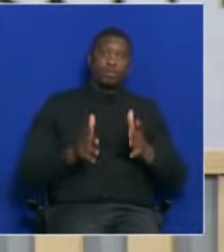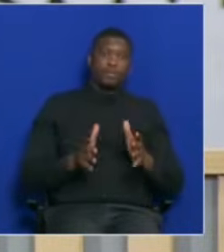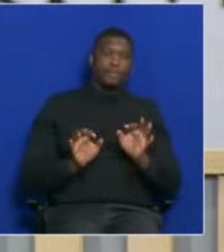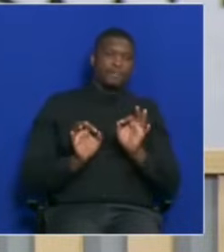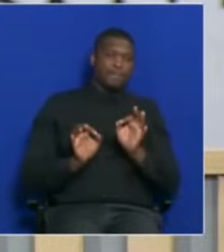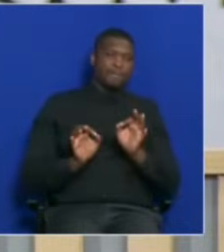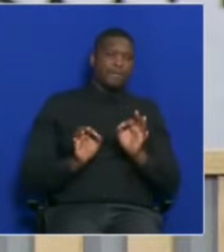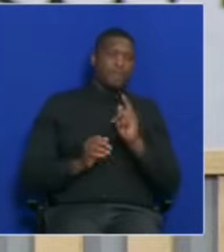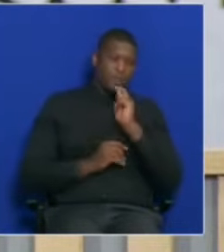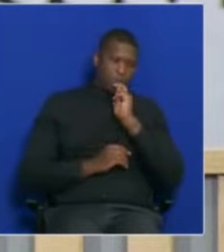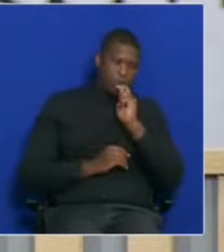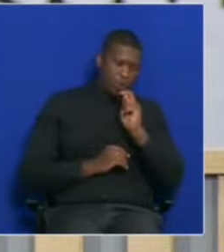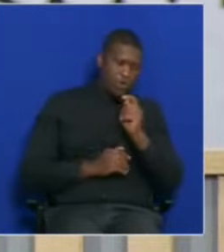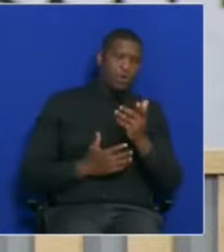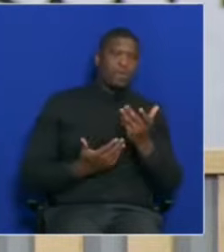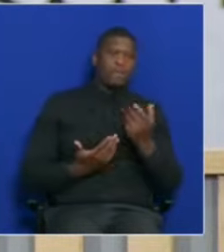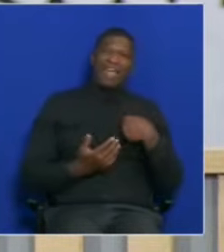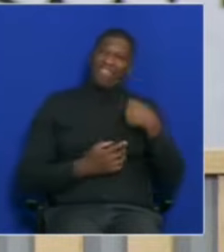think